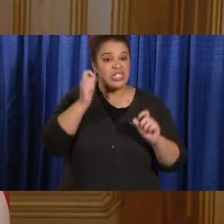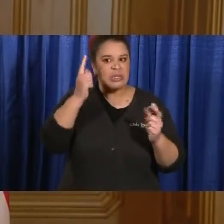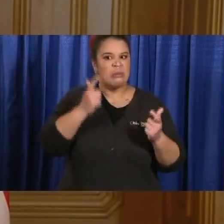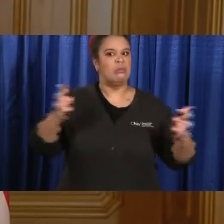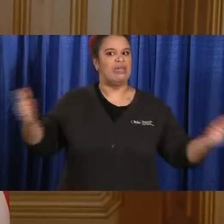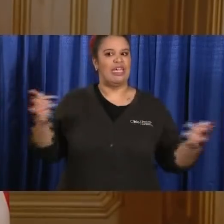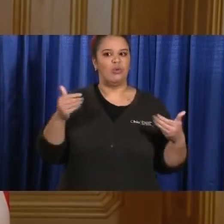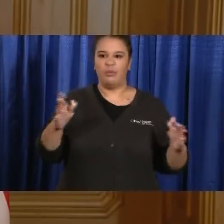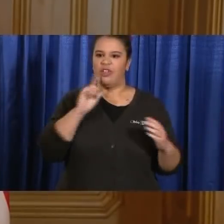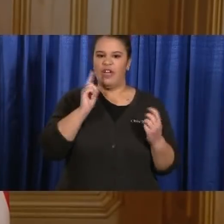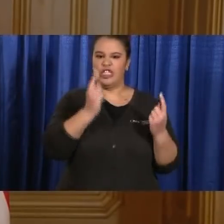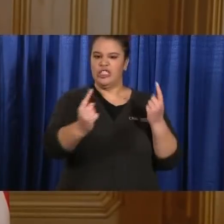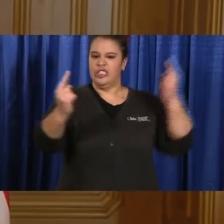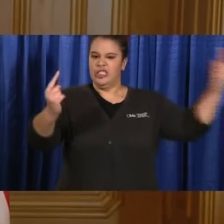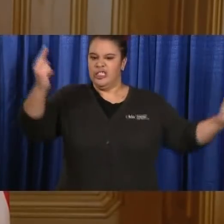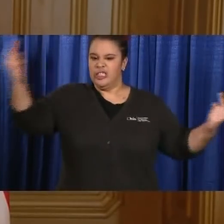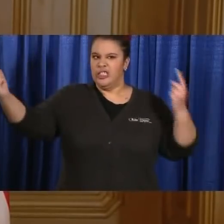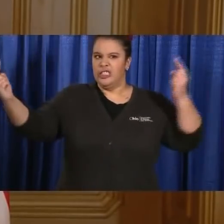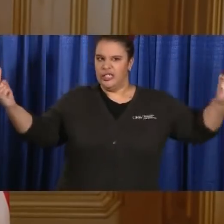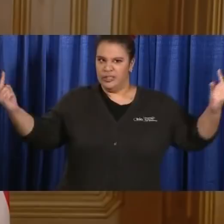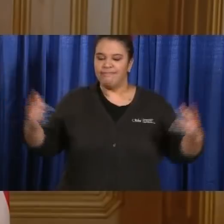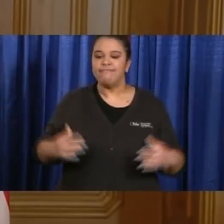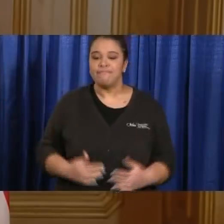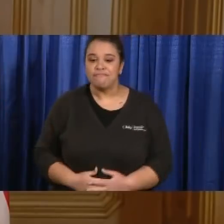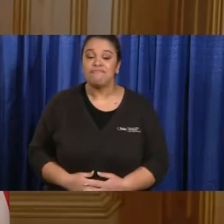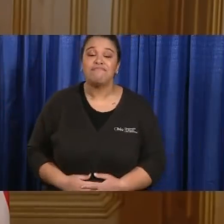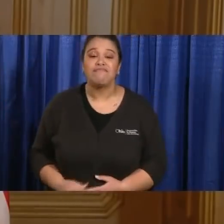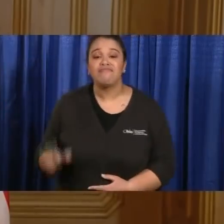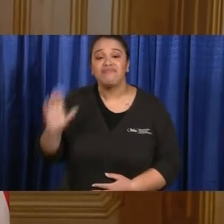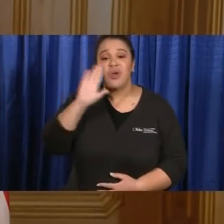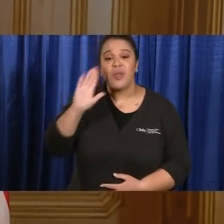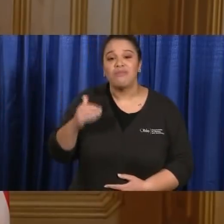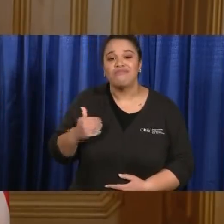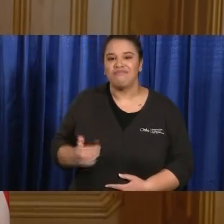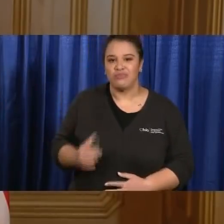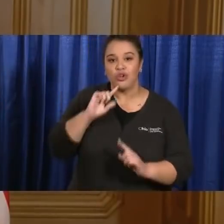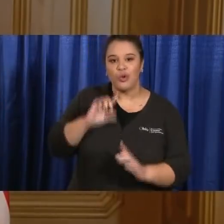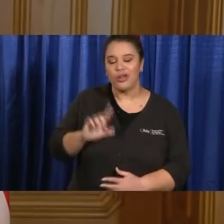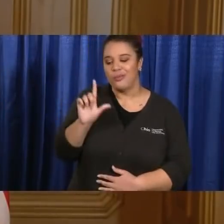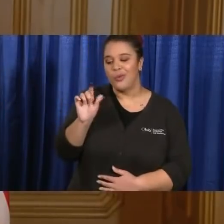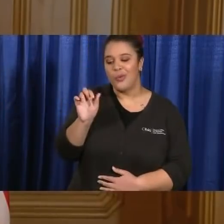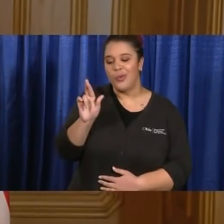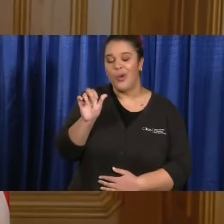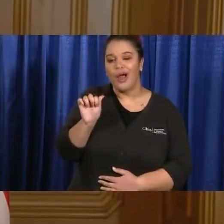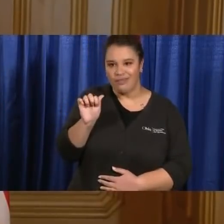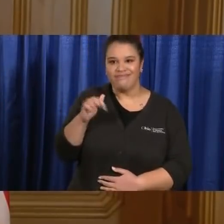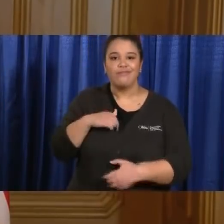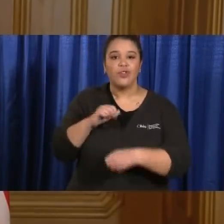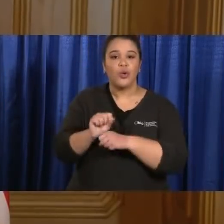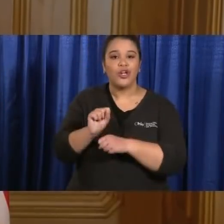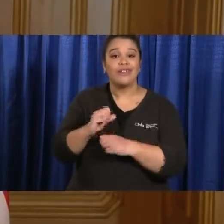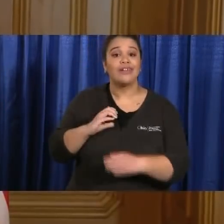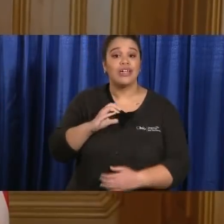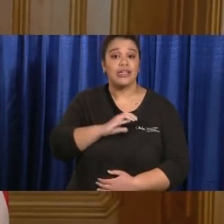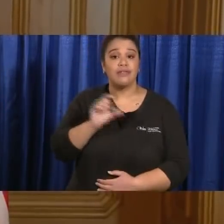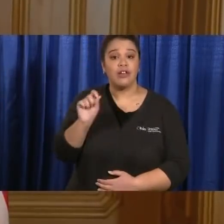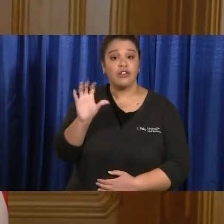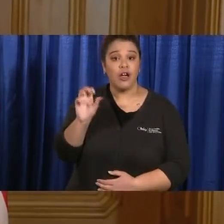room. Hi, I'm Laura Hancock, and I'm with Cleveland.com. This question is for Governor DeWine.